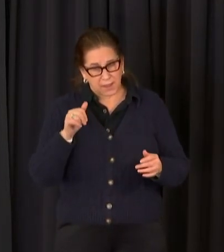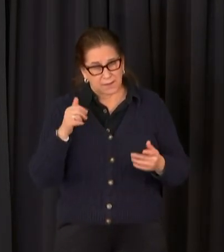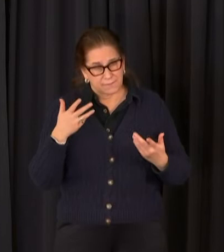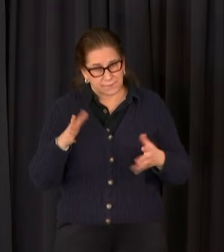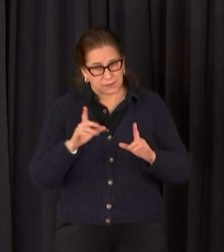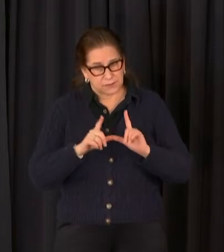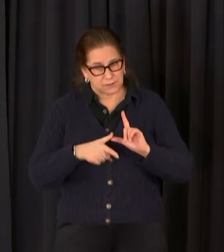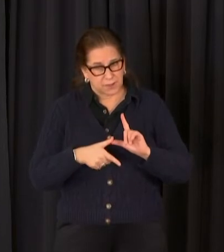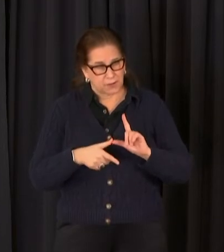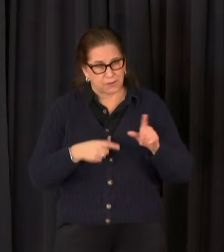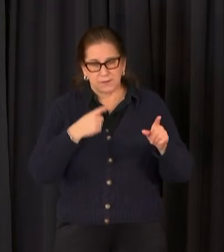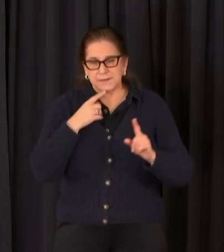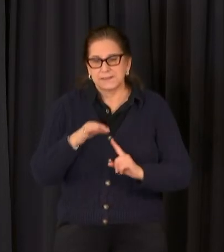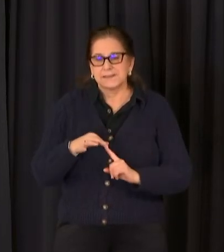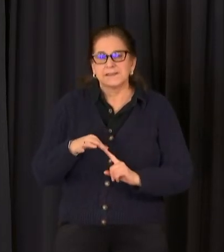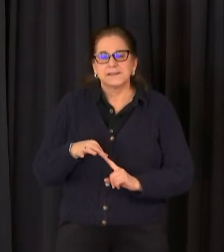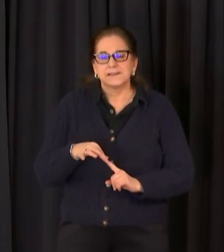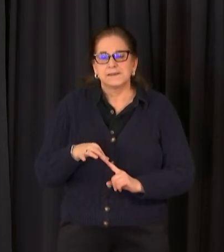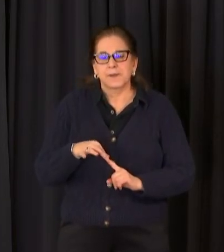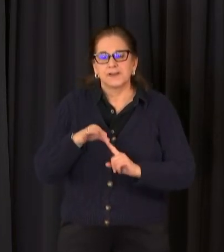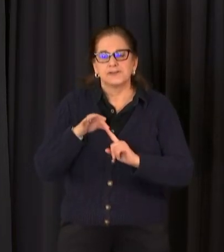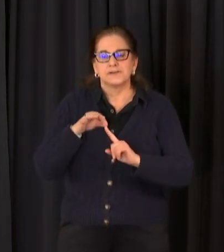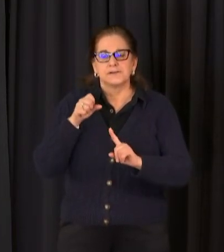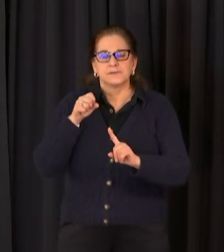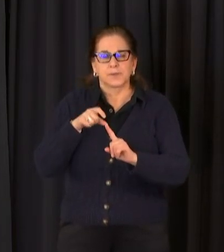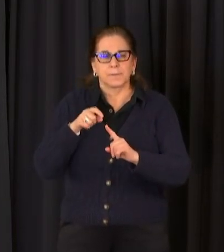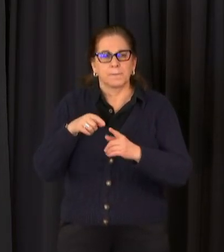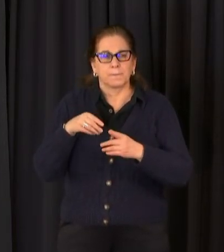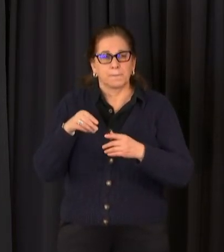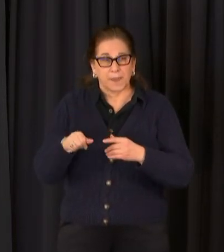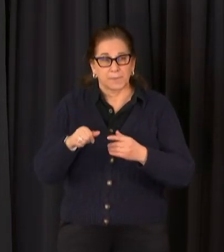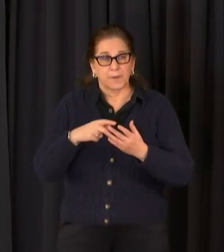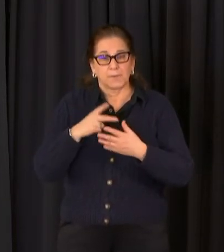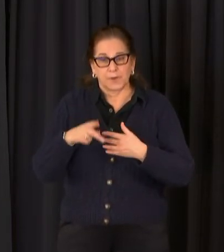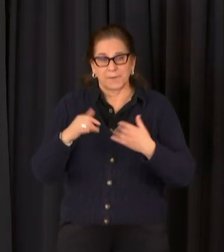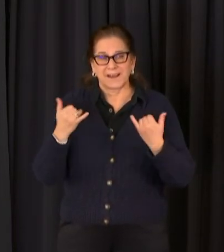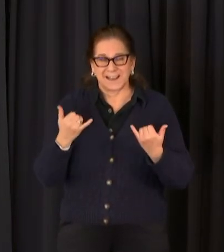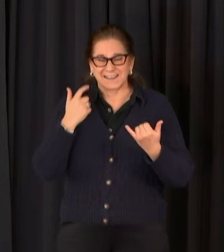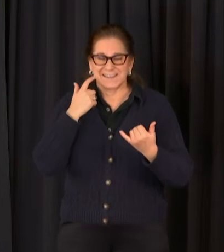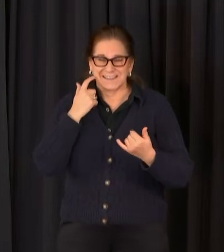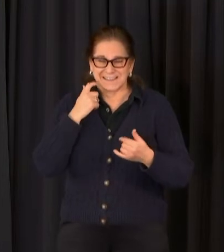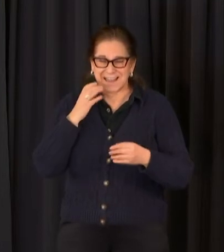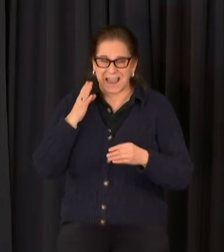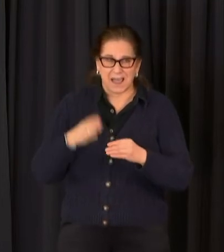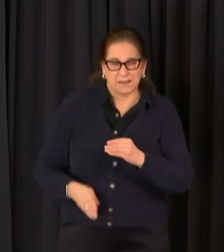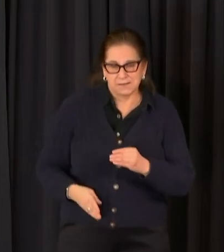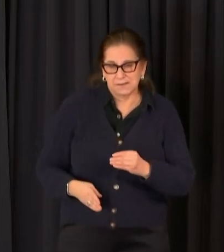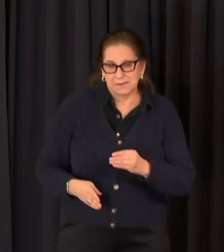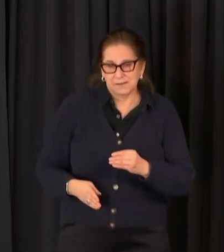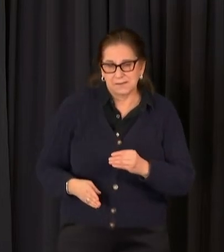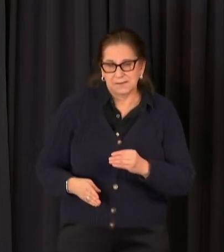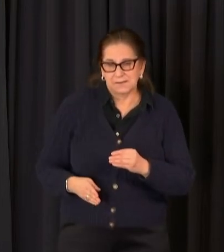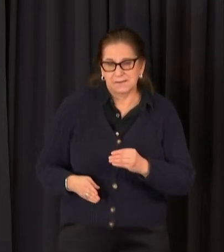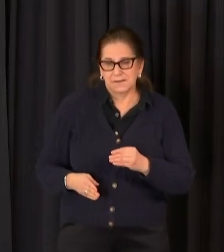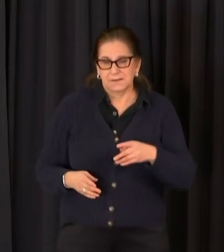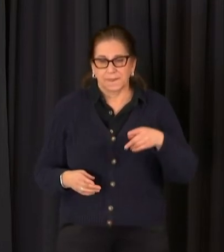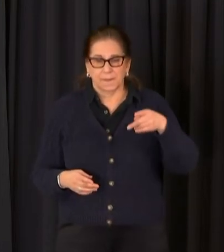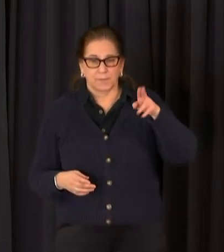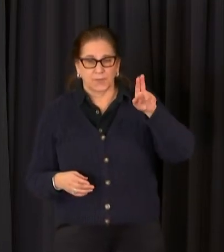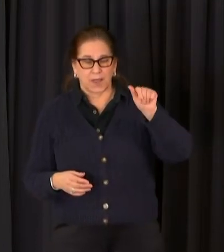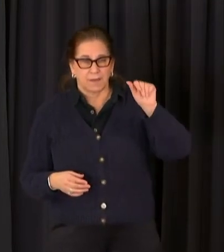the special stimulus payment. Yes, the special stimulus payment has ended. The PUA federal program